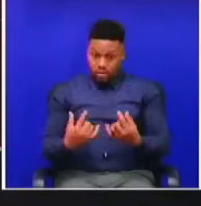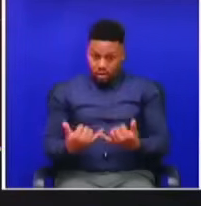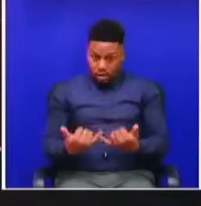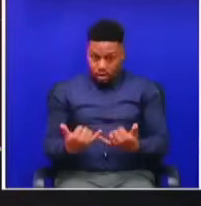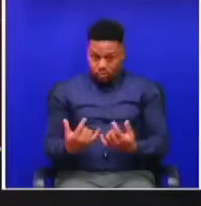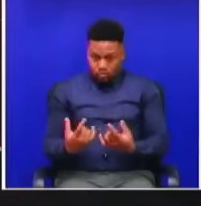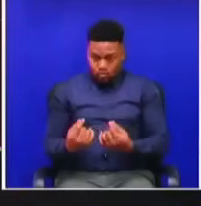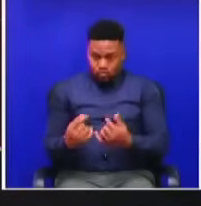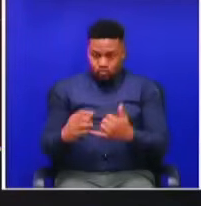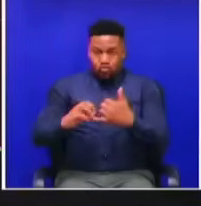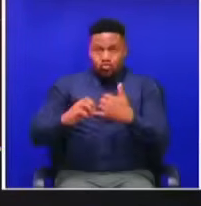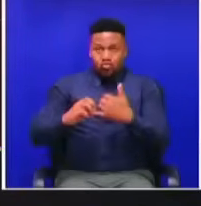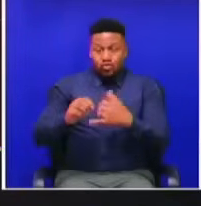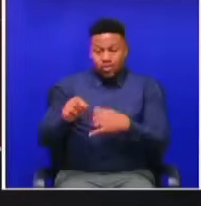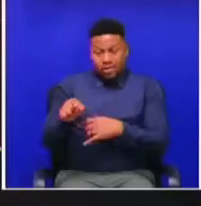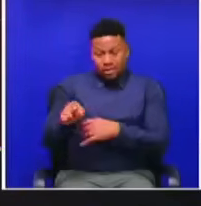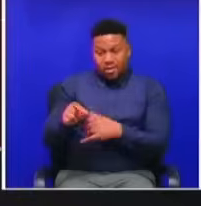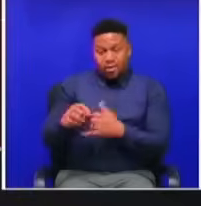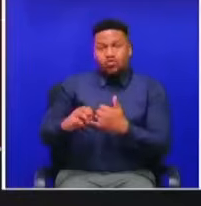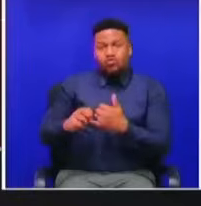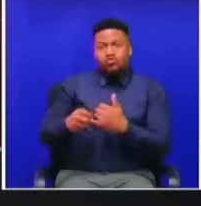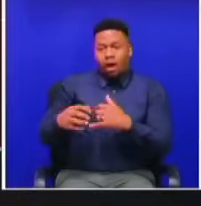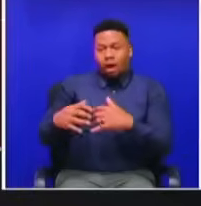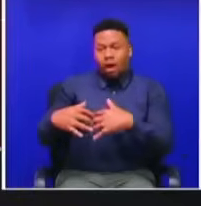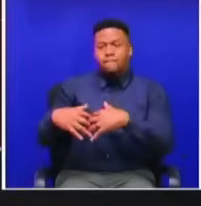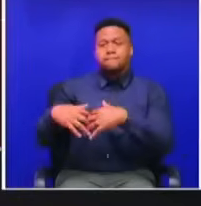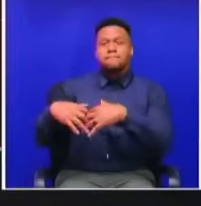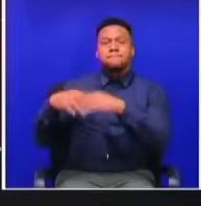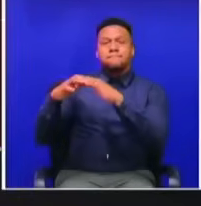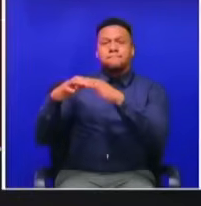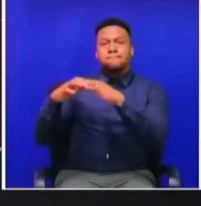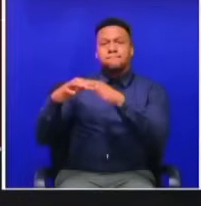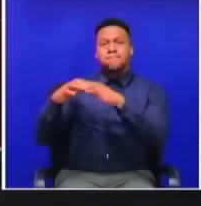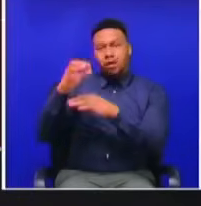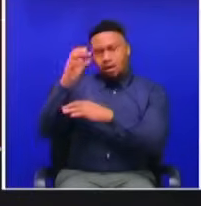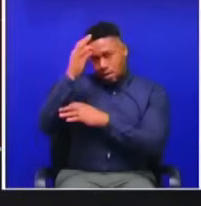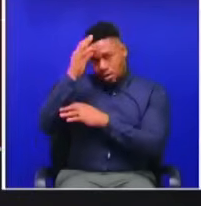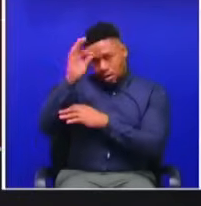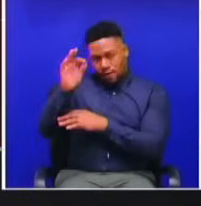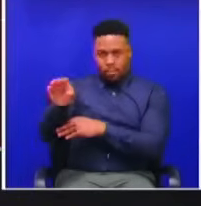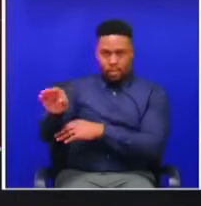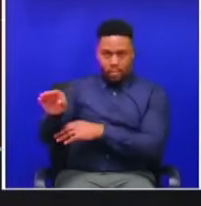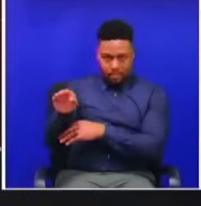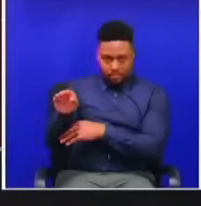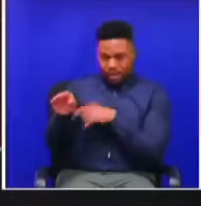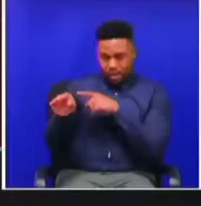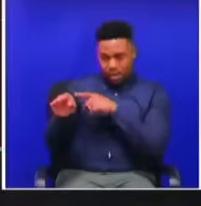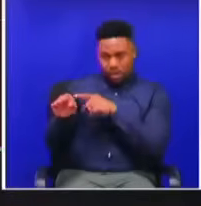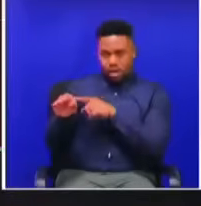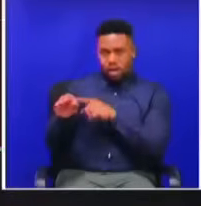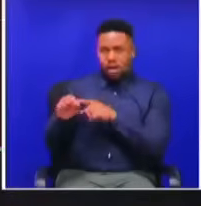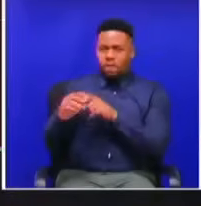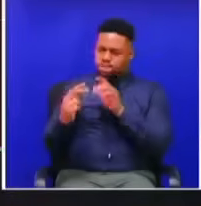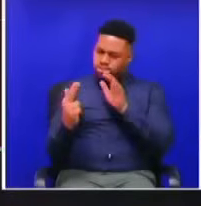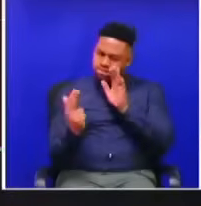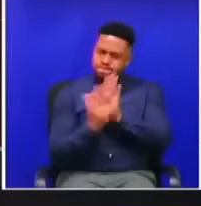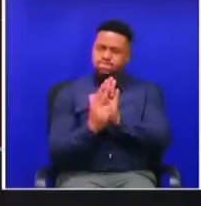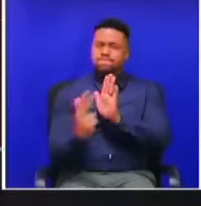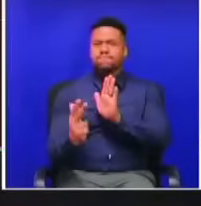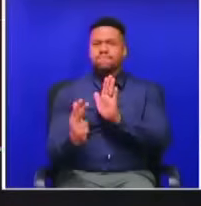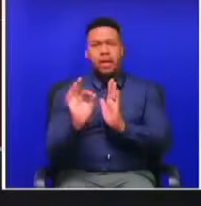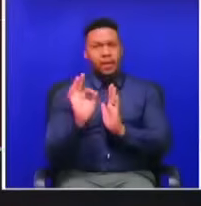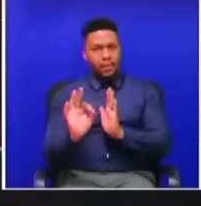getting the post bank to become a properly registered bank is actually quite